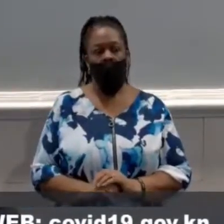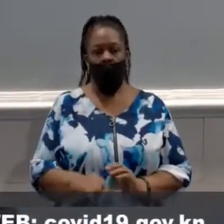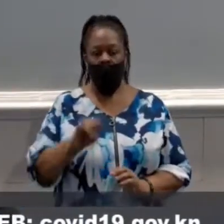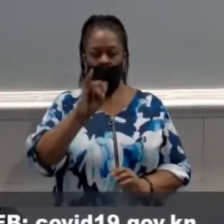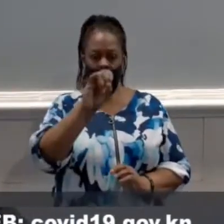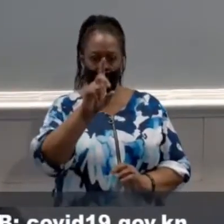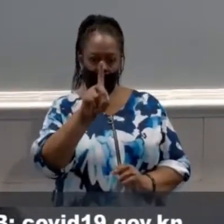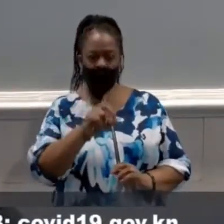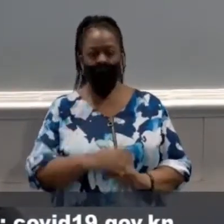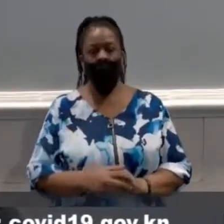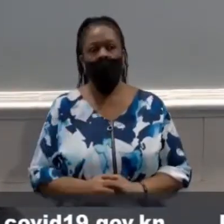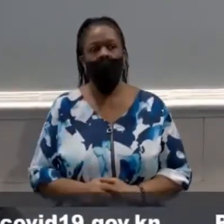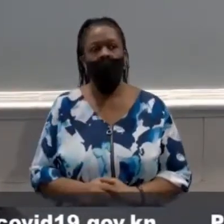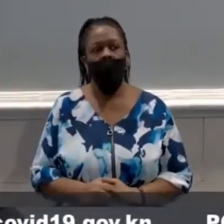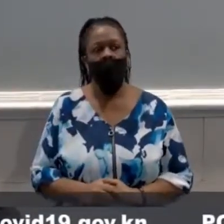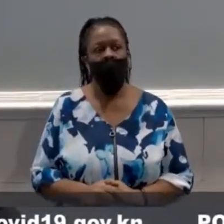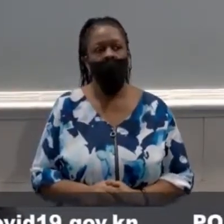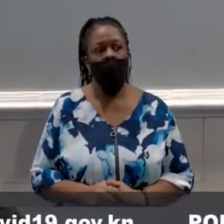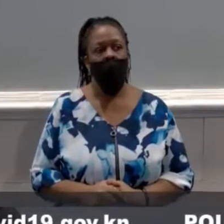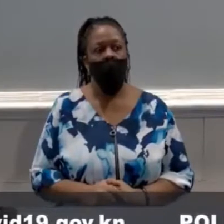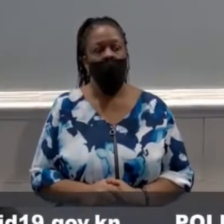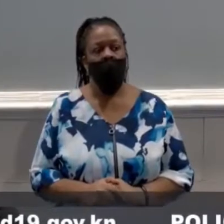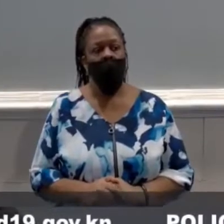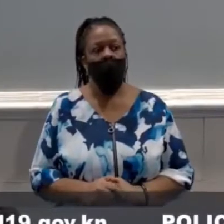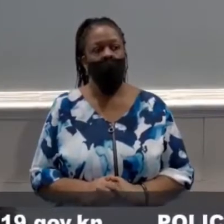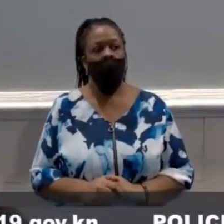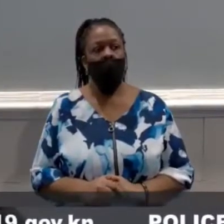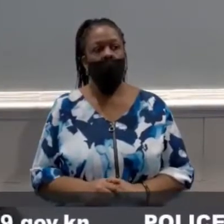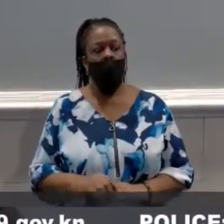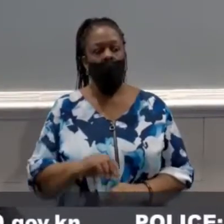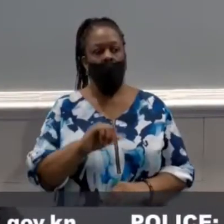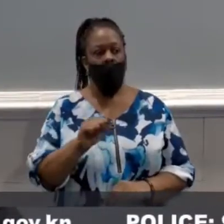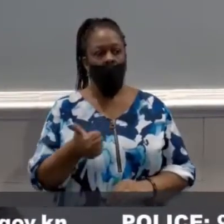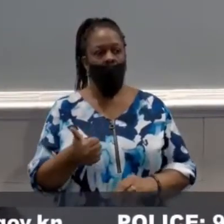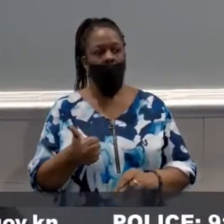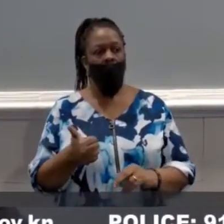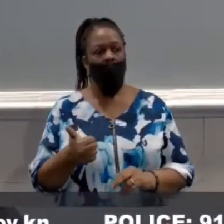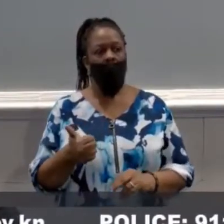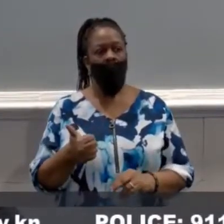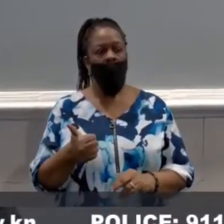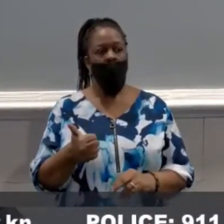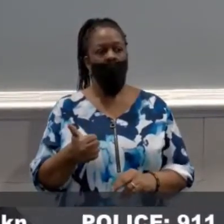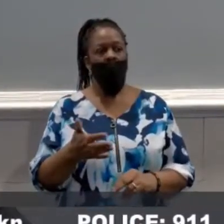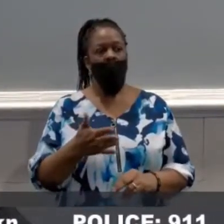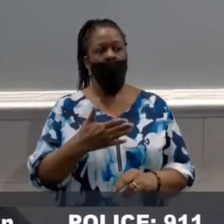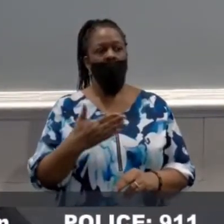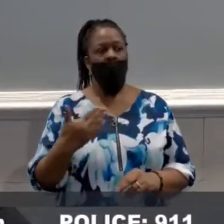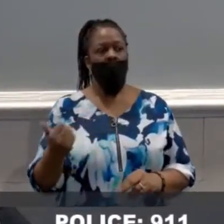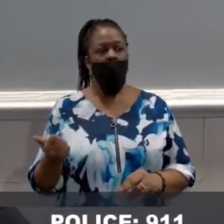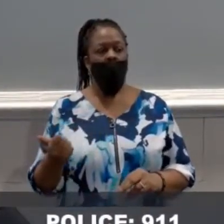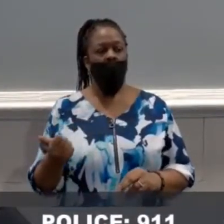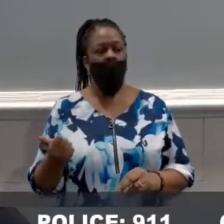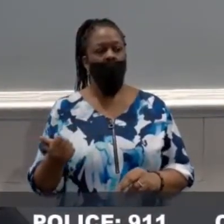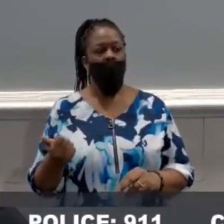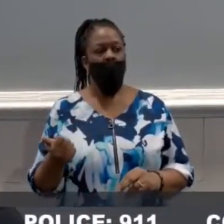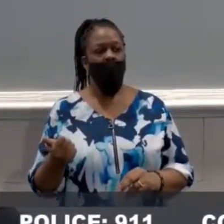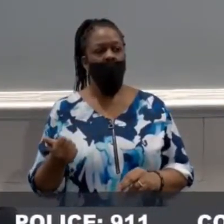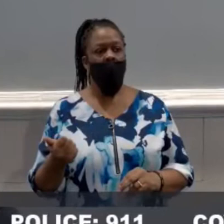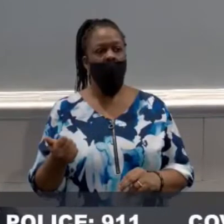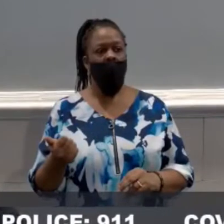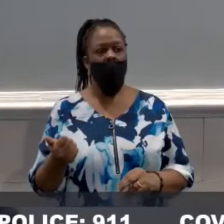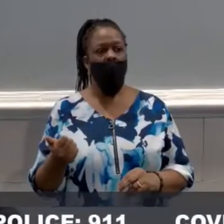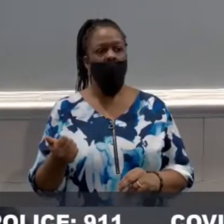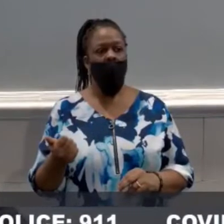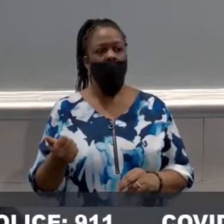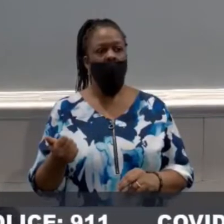that ID. The other section you would have to complete would be the port health surveillance section